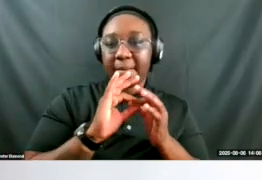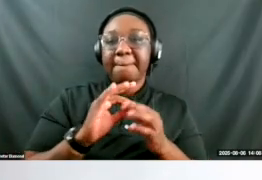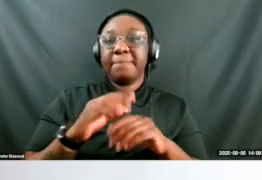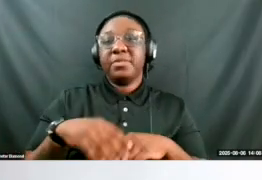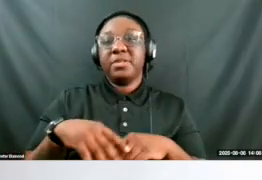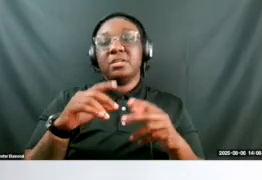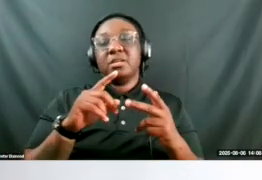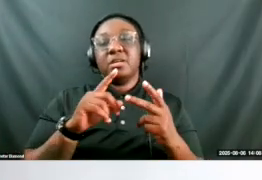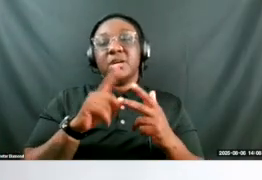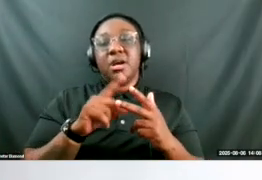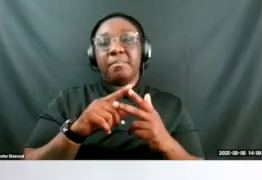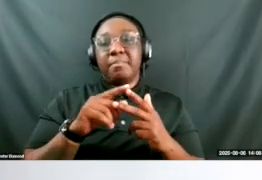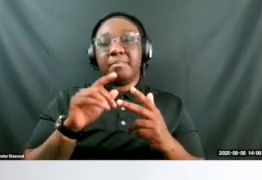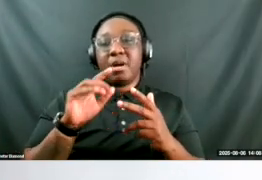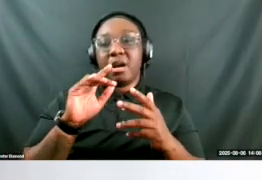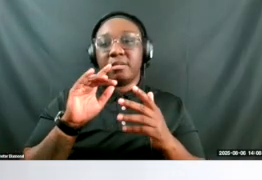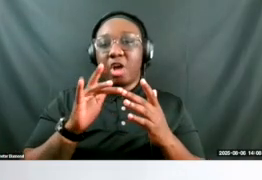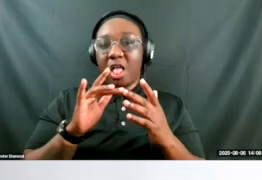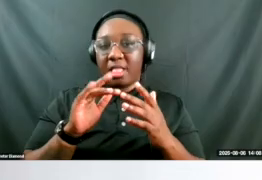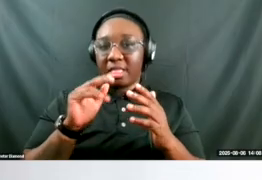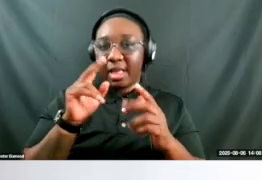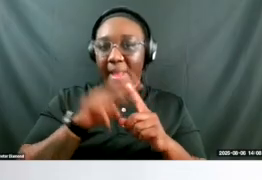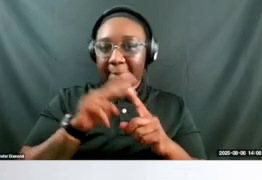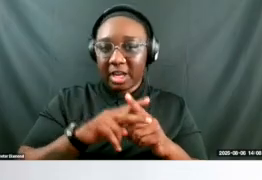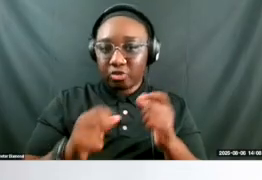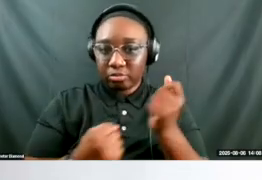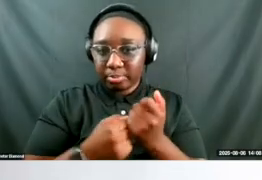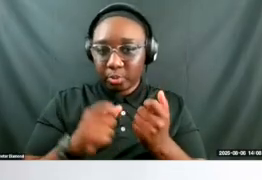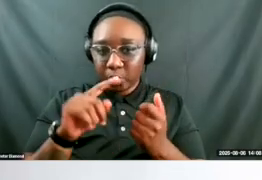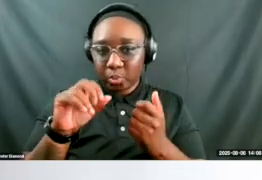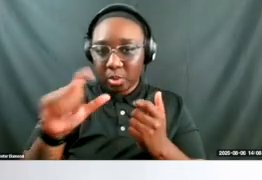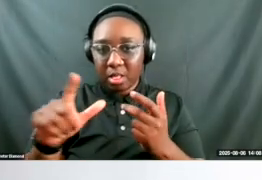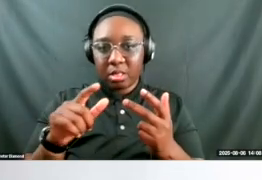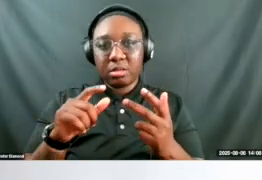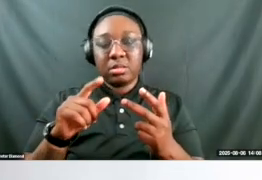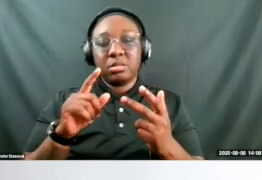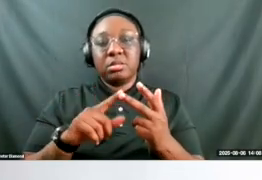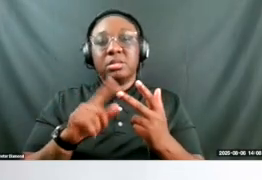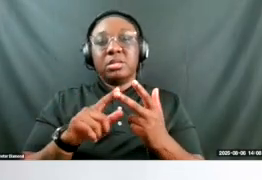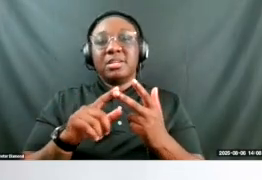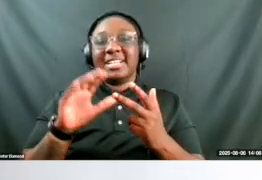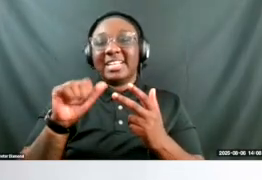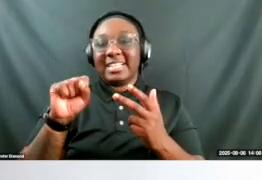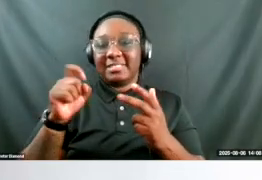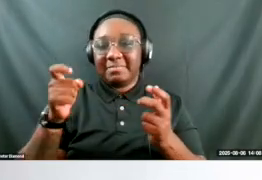building support for community-based organizations, an increase in funding would be needed.